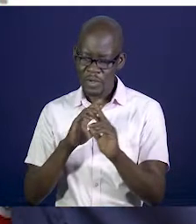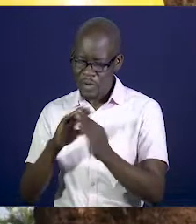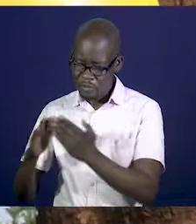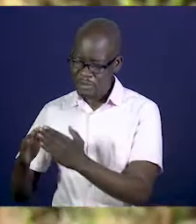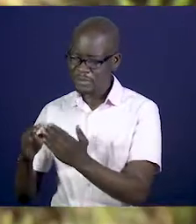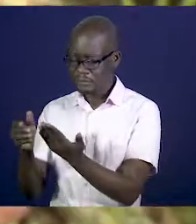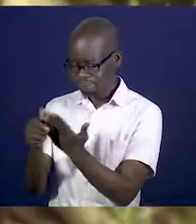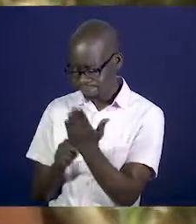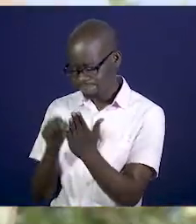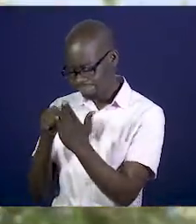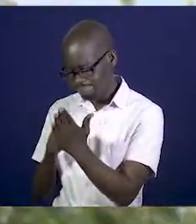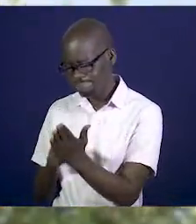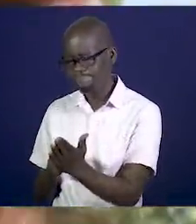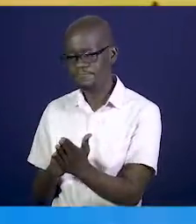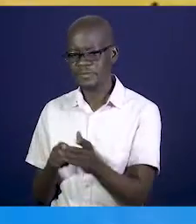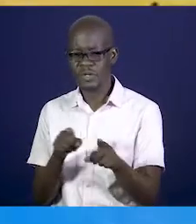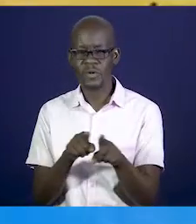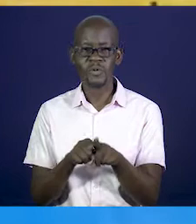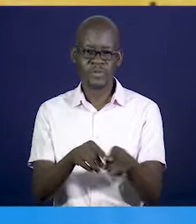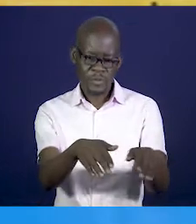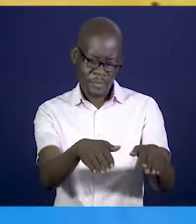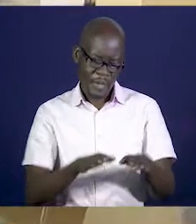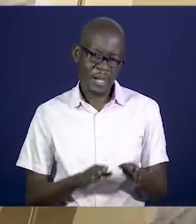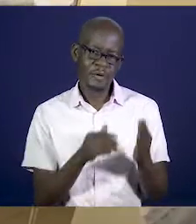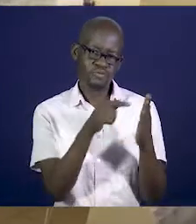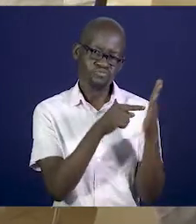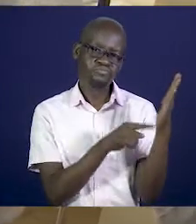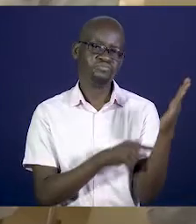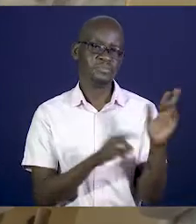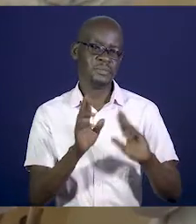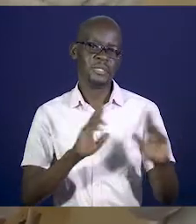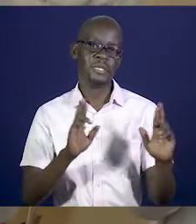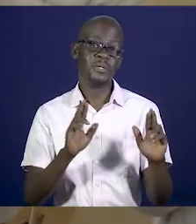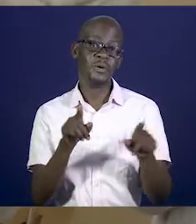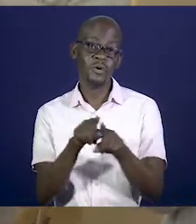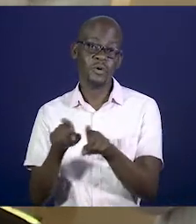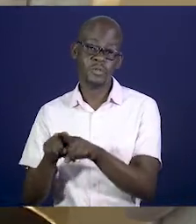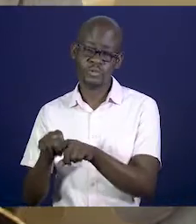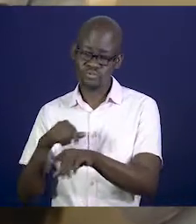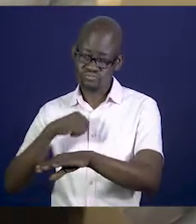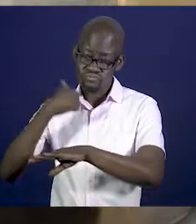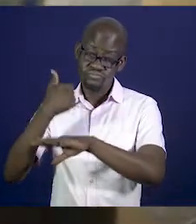response to COVID-19 and barrier protocols, and also set up and